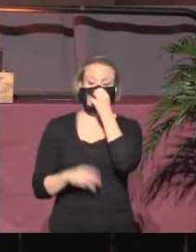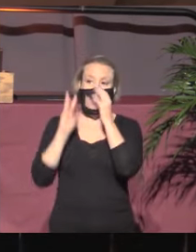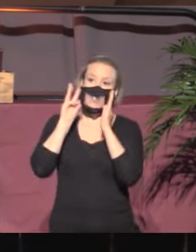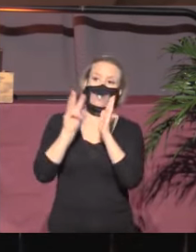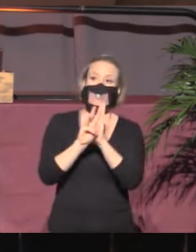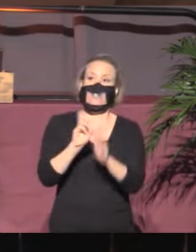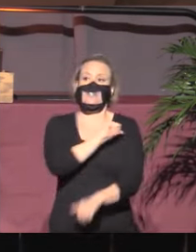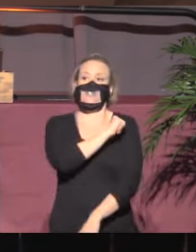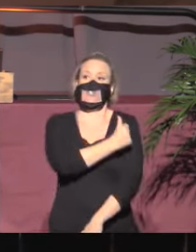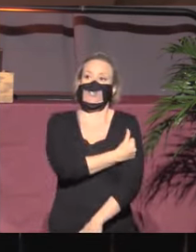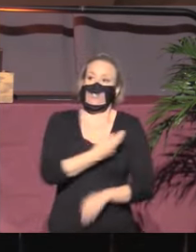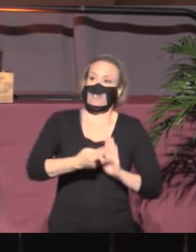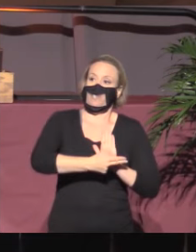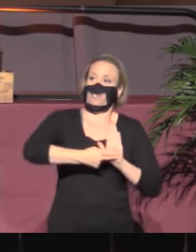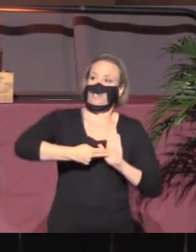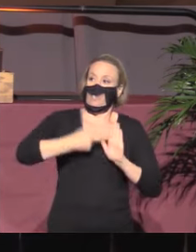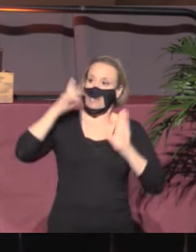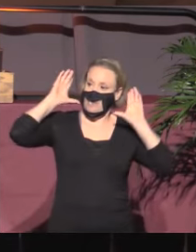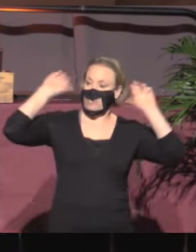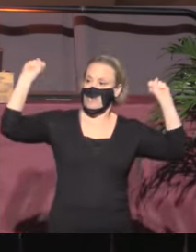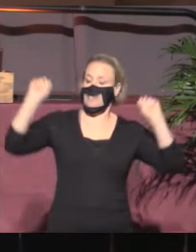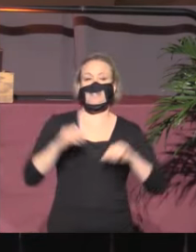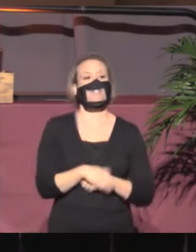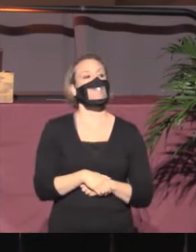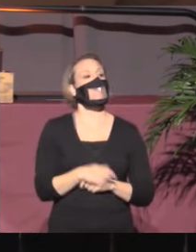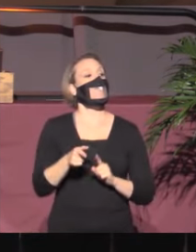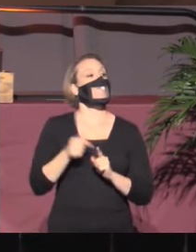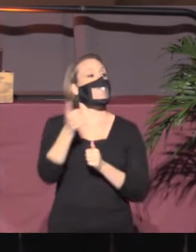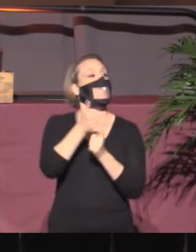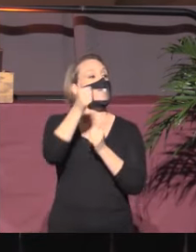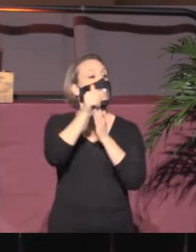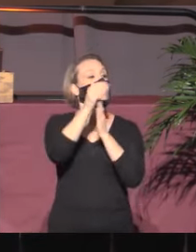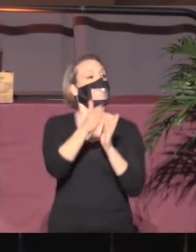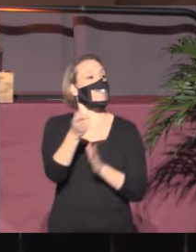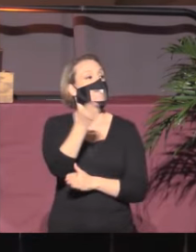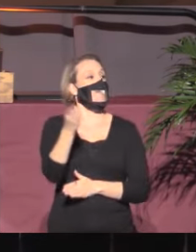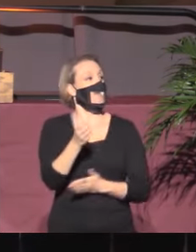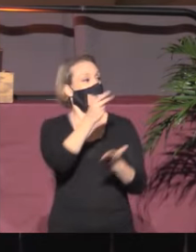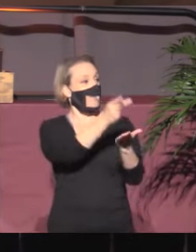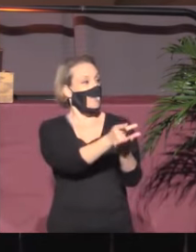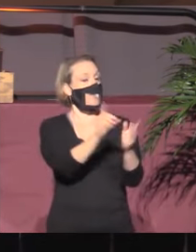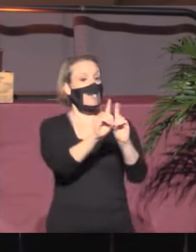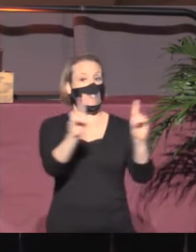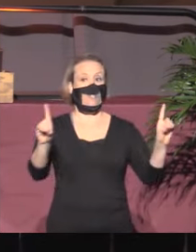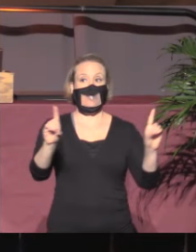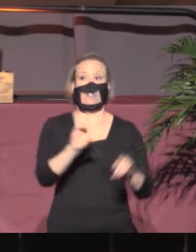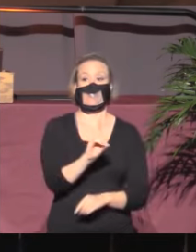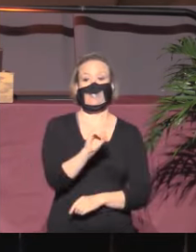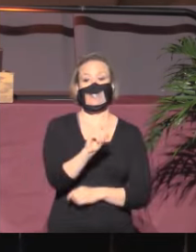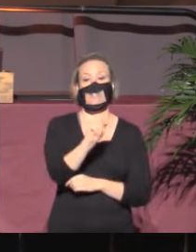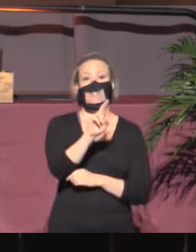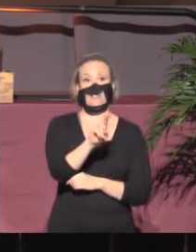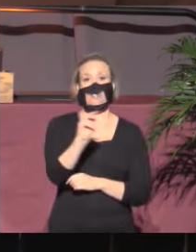authority vested in me as president by the trustees, I confer upon you the degree of Doctor, Master